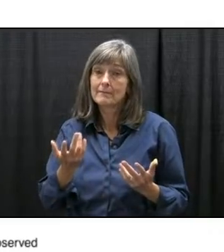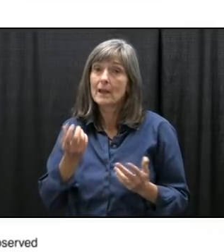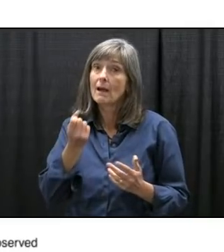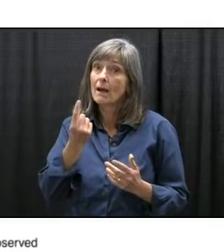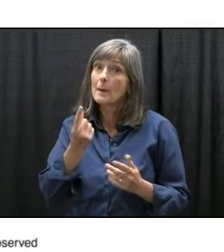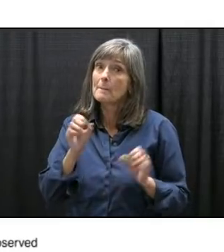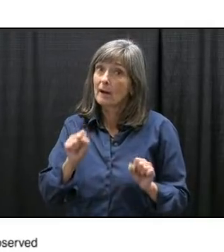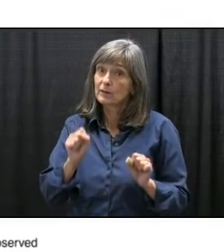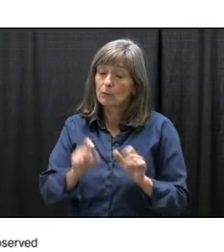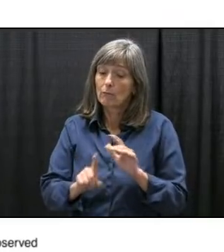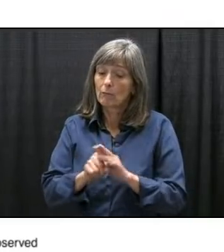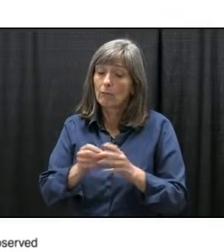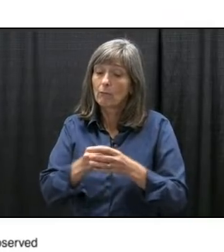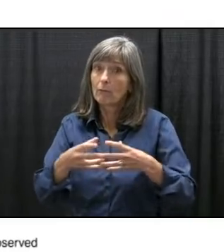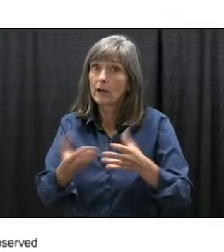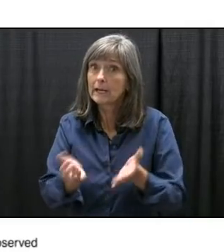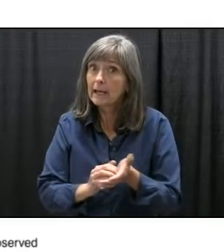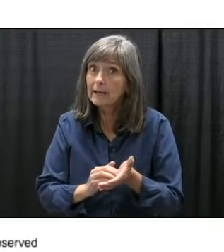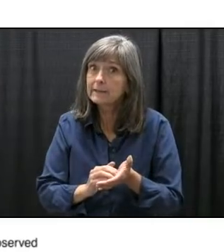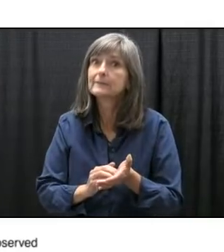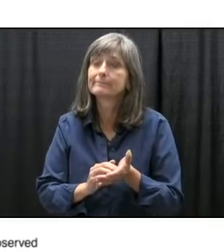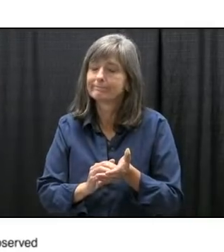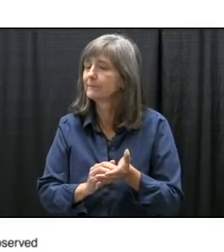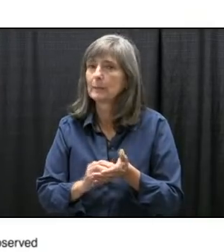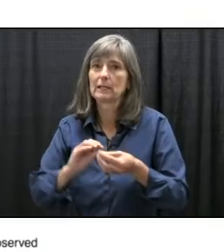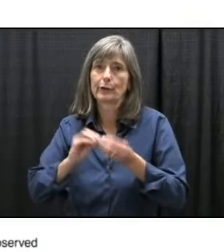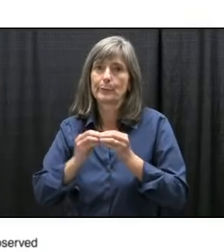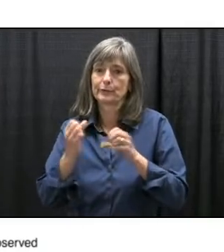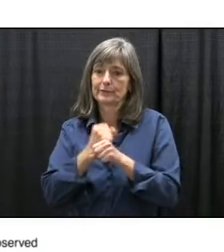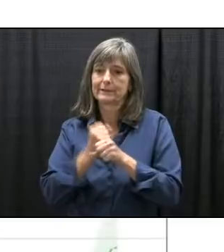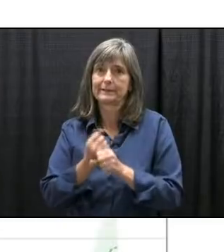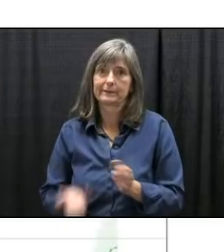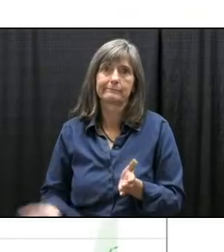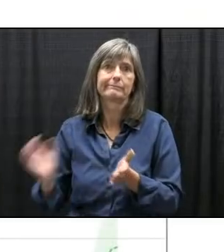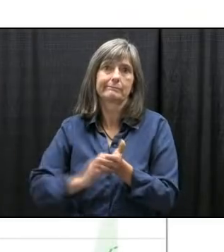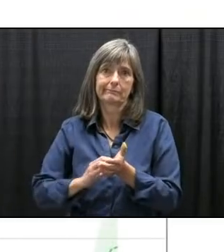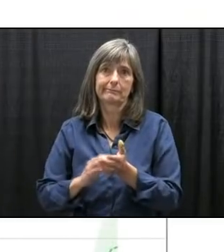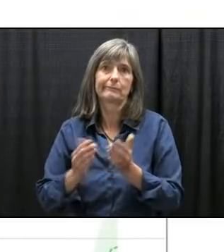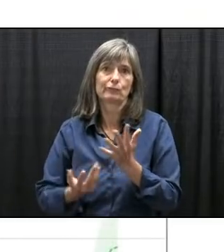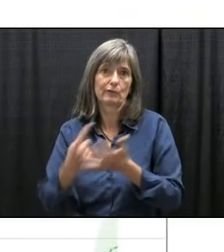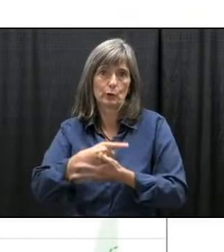which case the analysis would have to be redone.